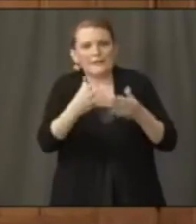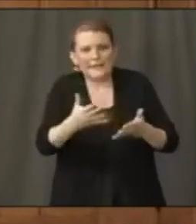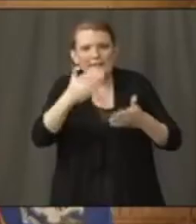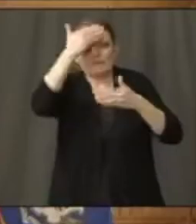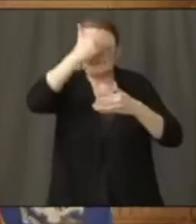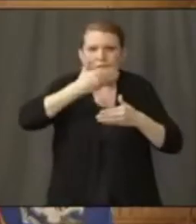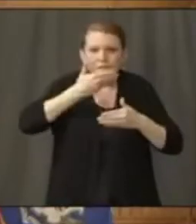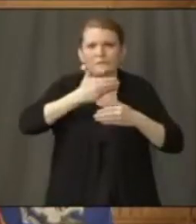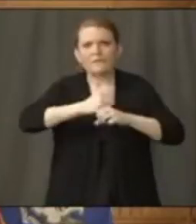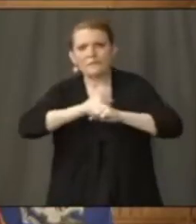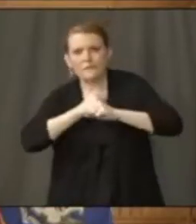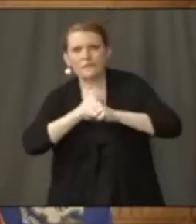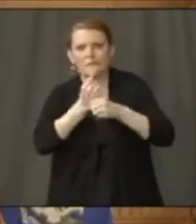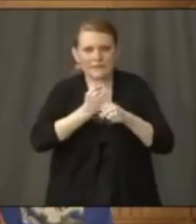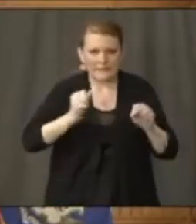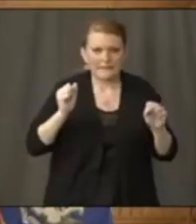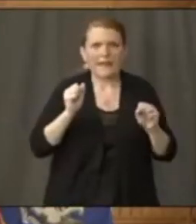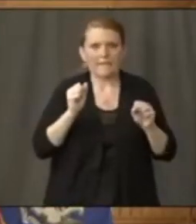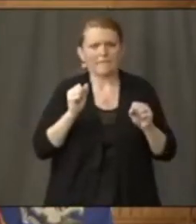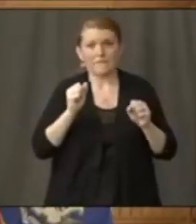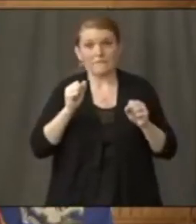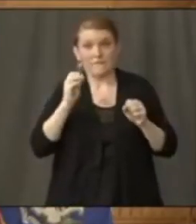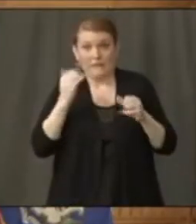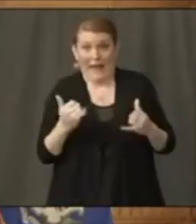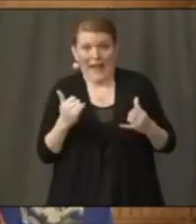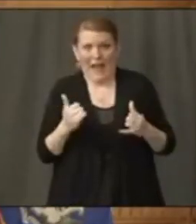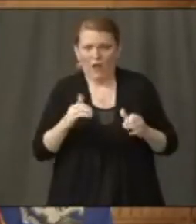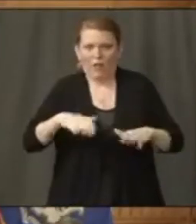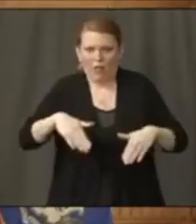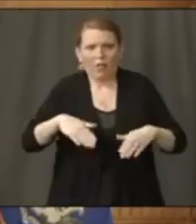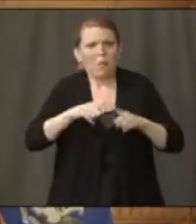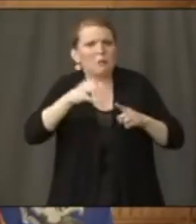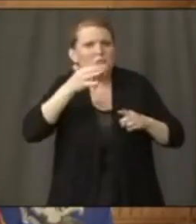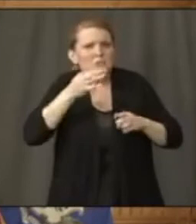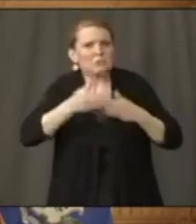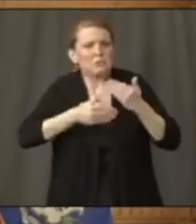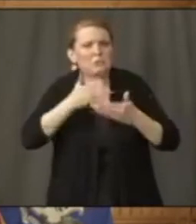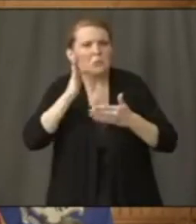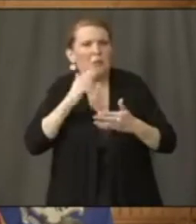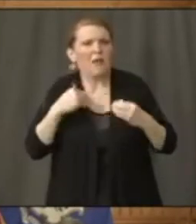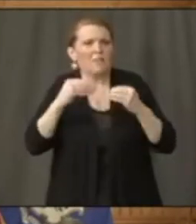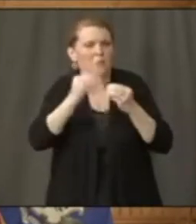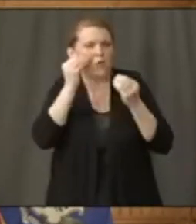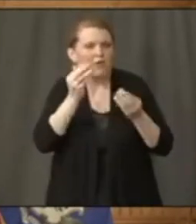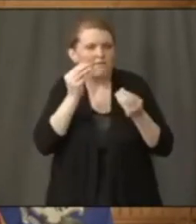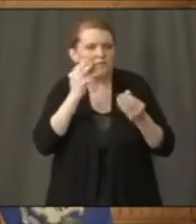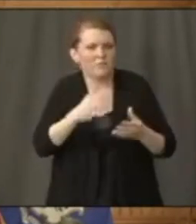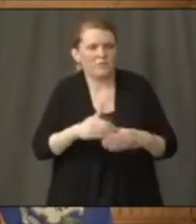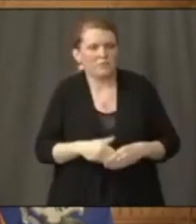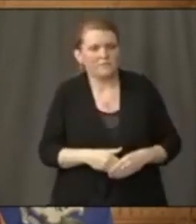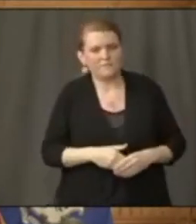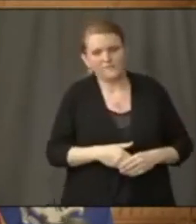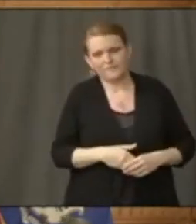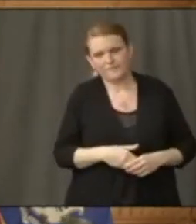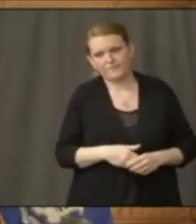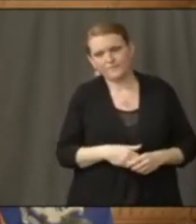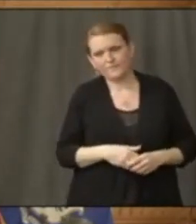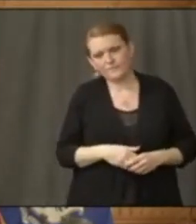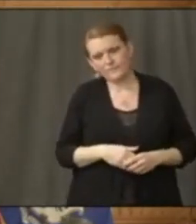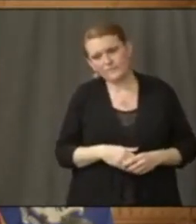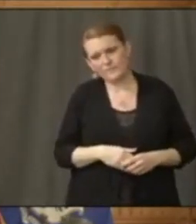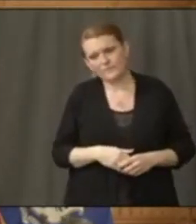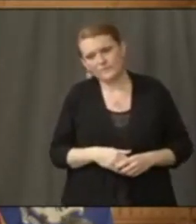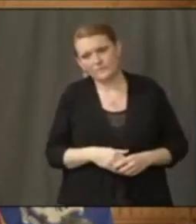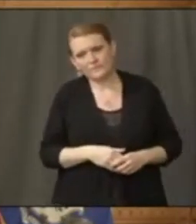Thank you. And then Governor, Mayor Bill de Blasio mentioned potentially reopening the New York City's restaurants in three stages, but dates are up